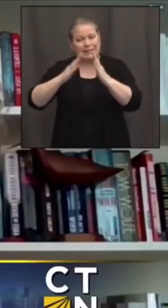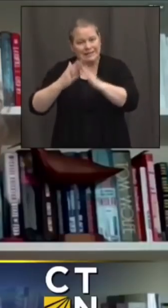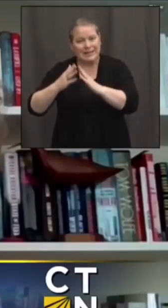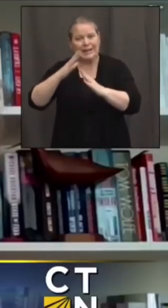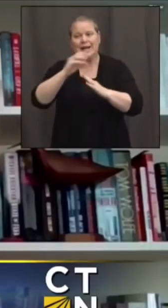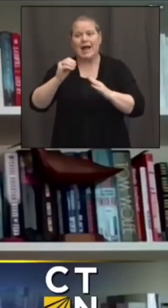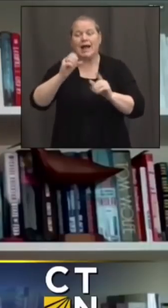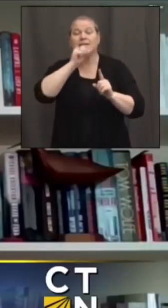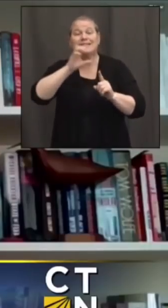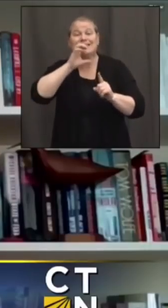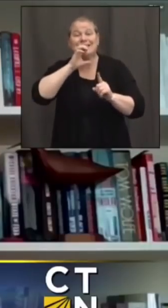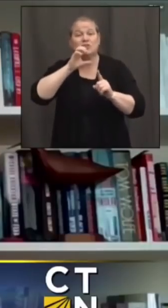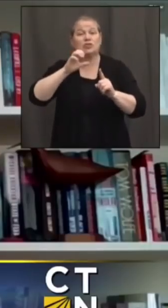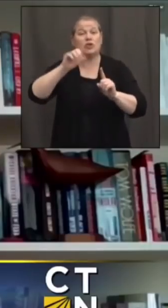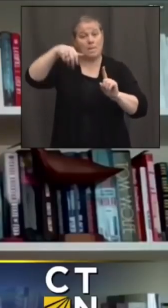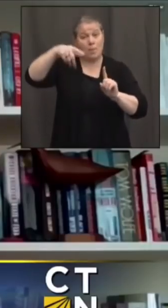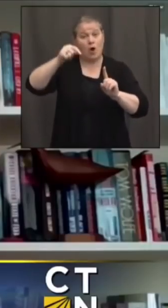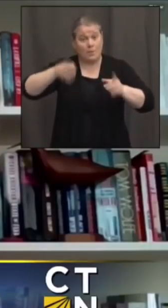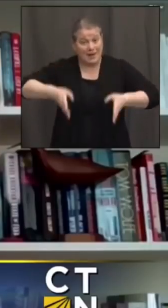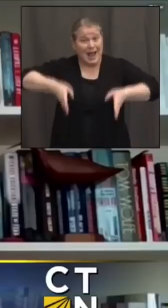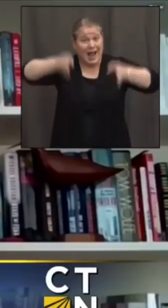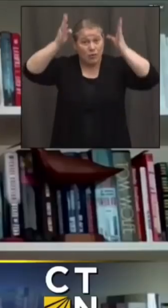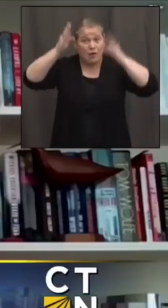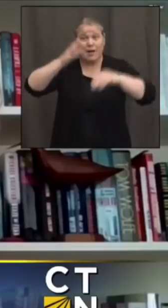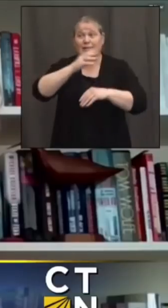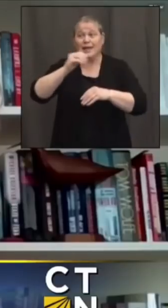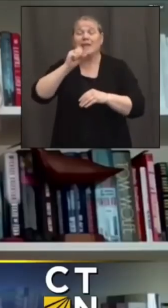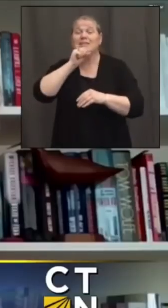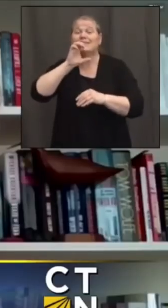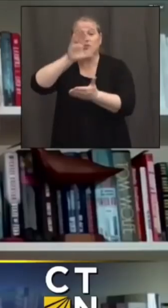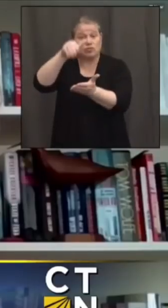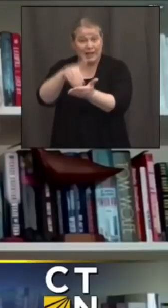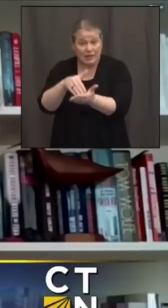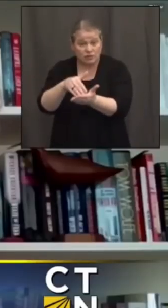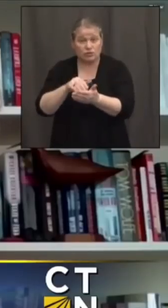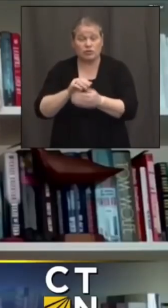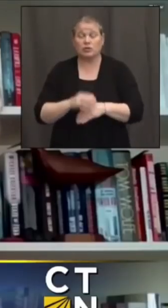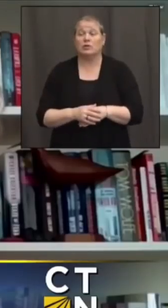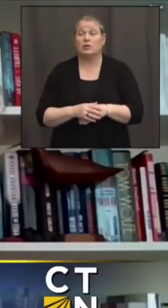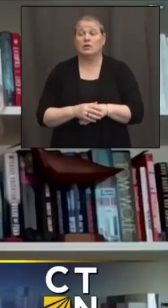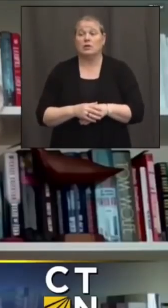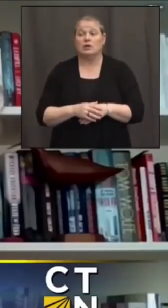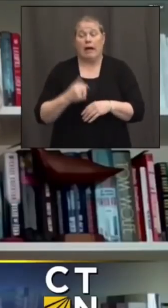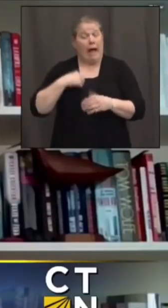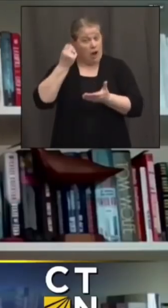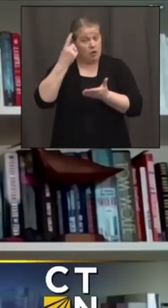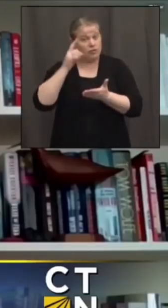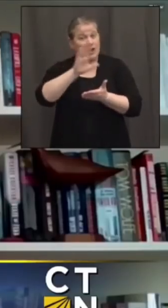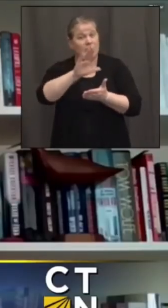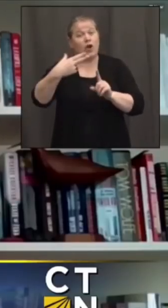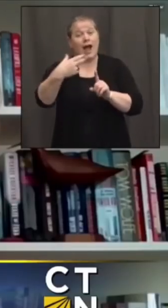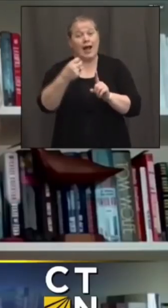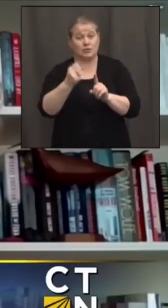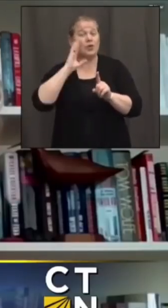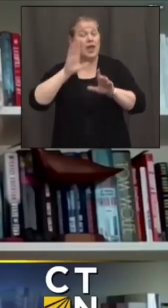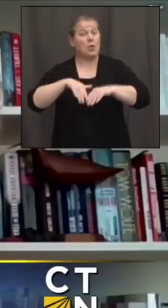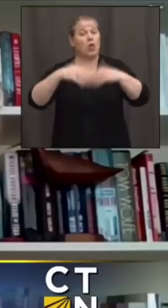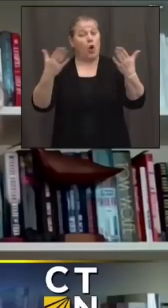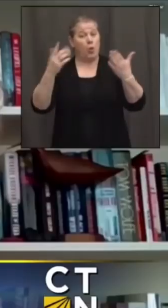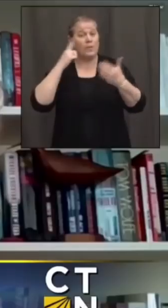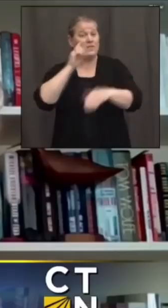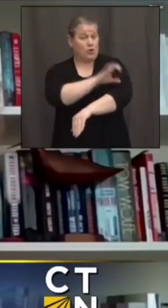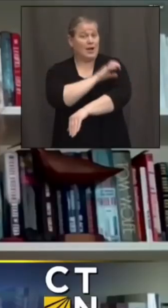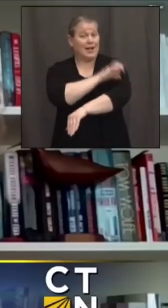to be a clinic at a high school, I understand, and increasing access through the FQHCs. So I